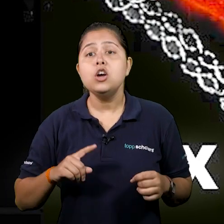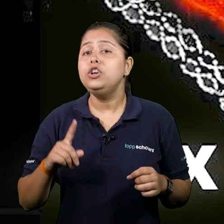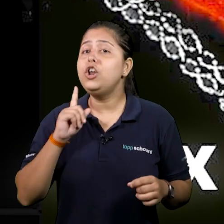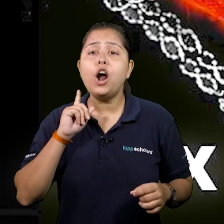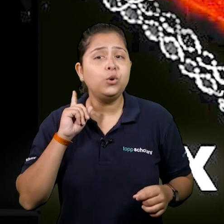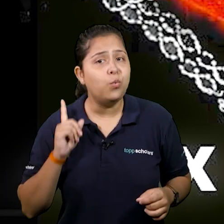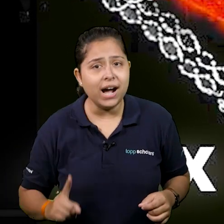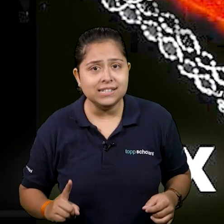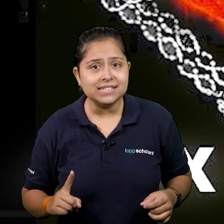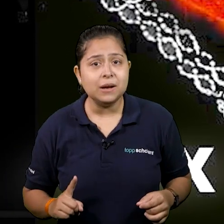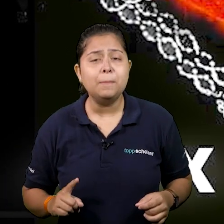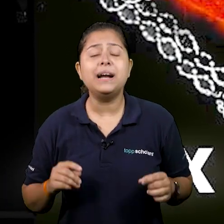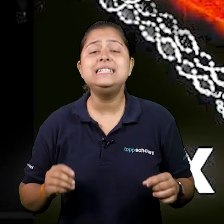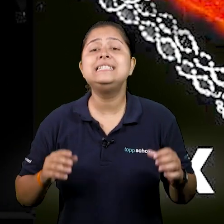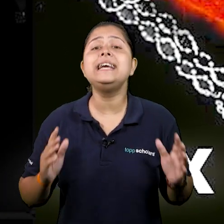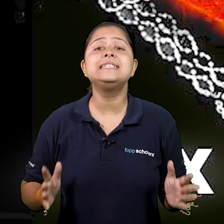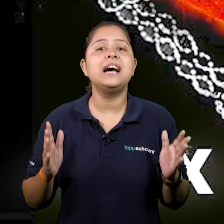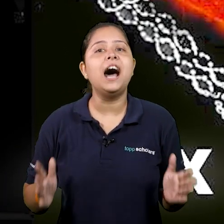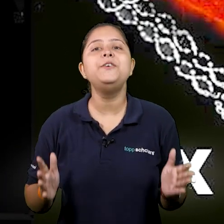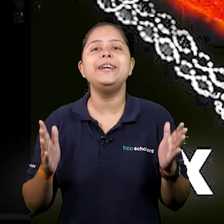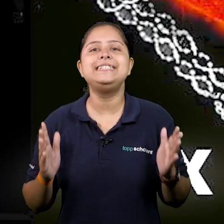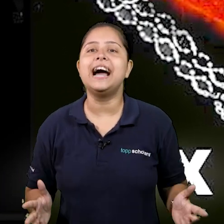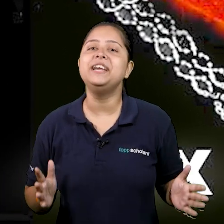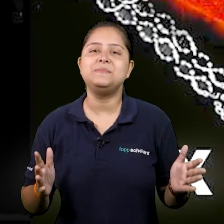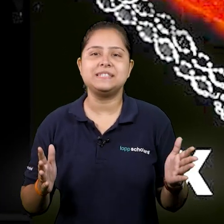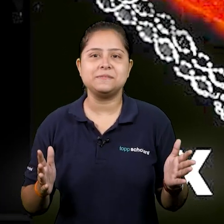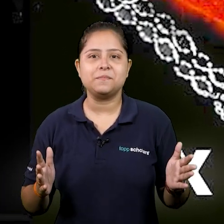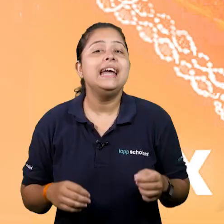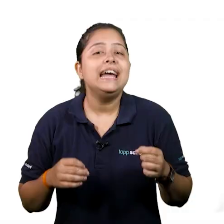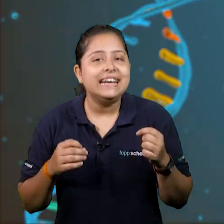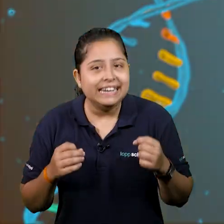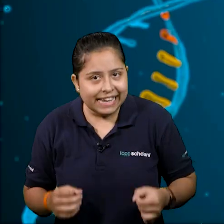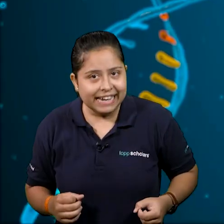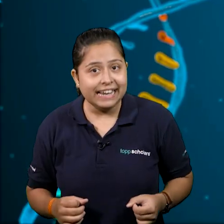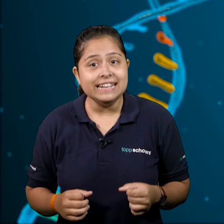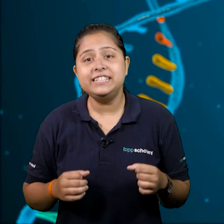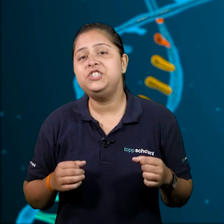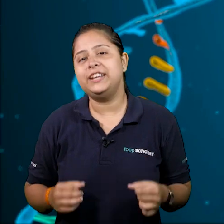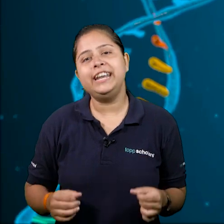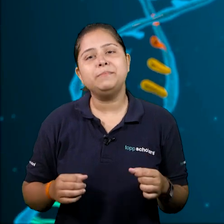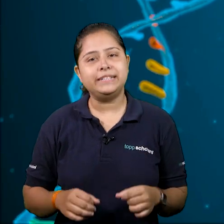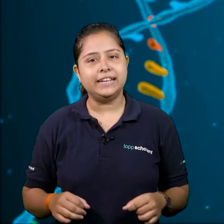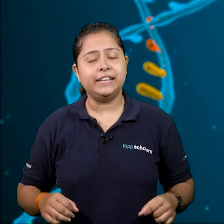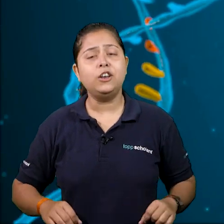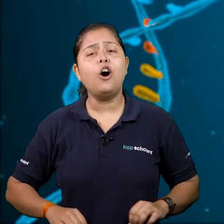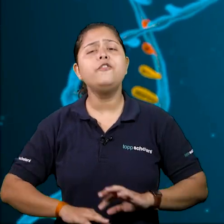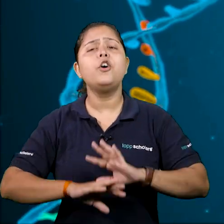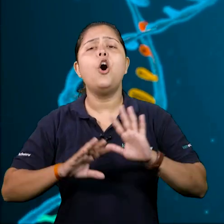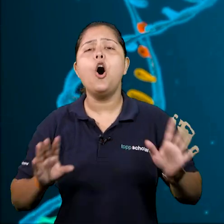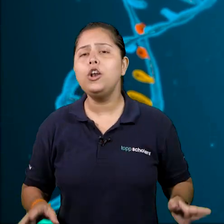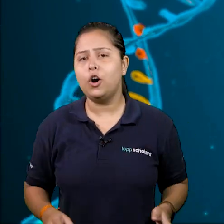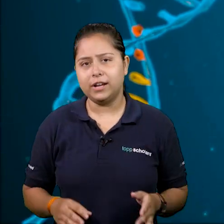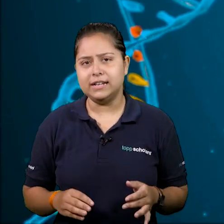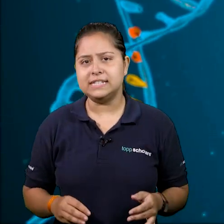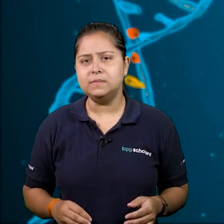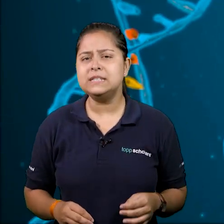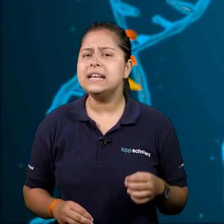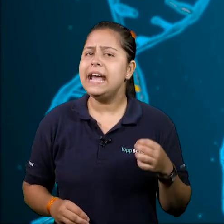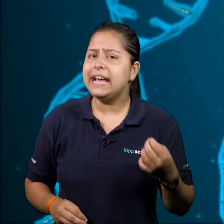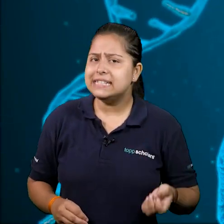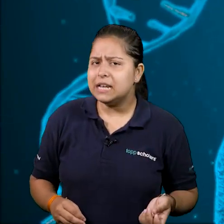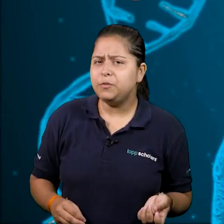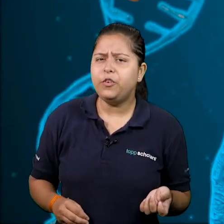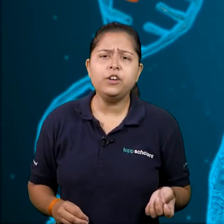back not once but 600 times. DNA is the genetic material of all